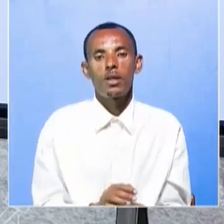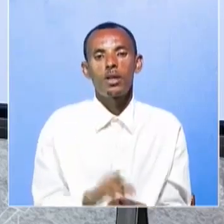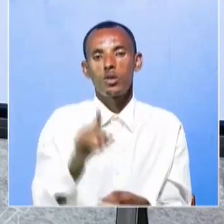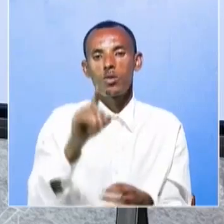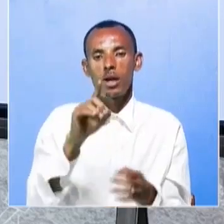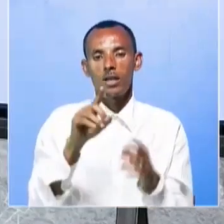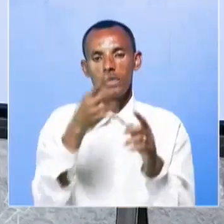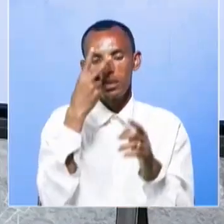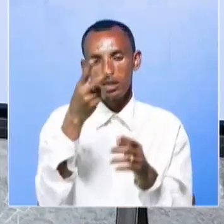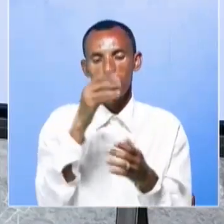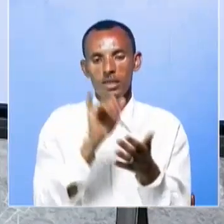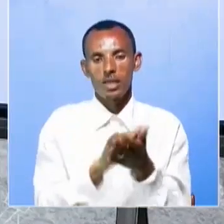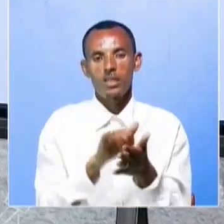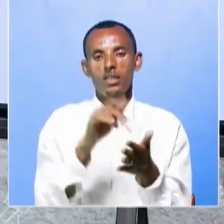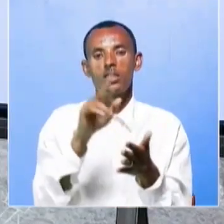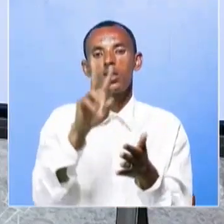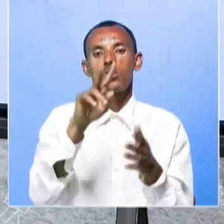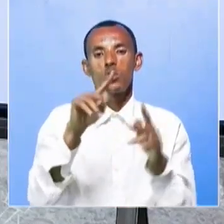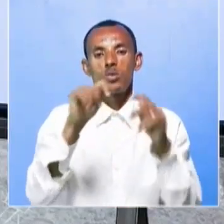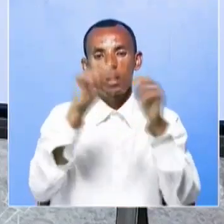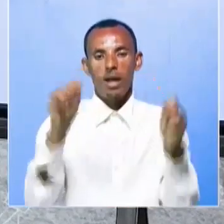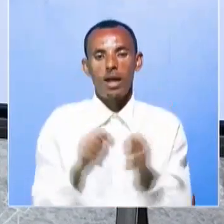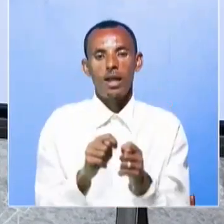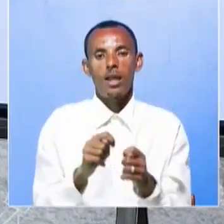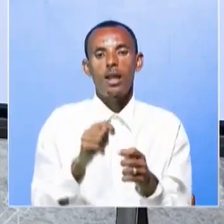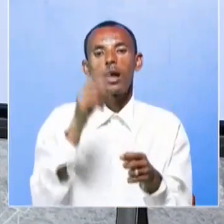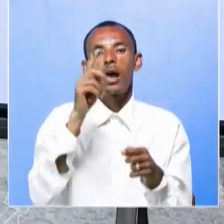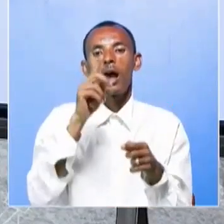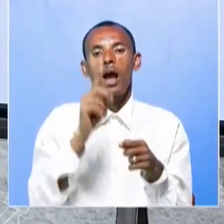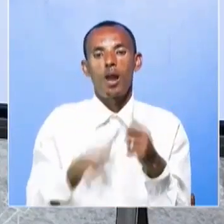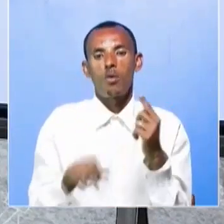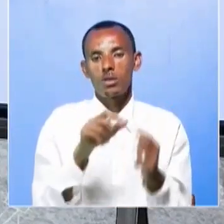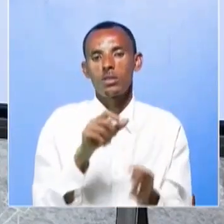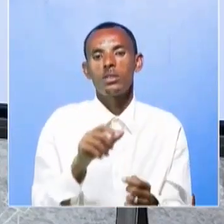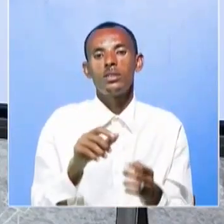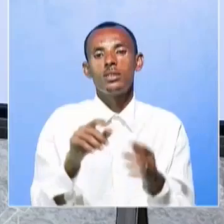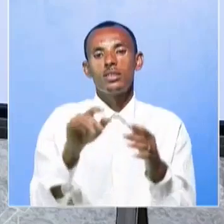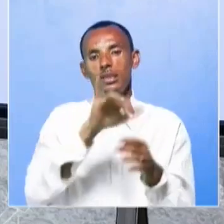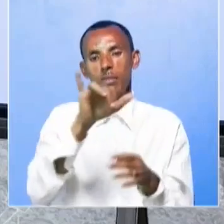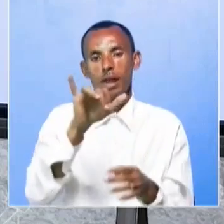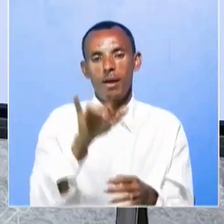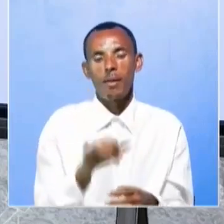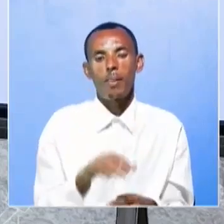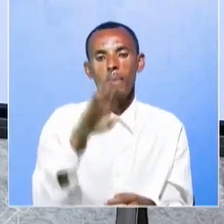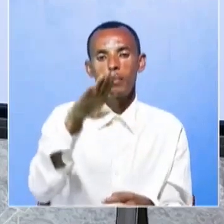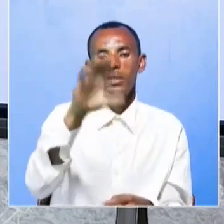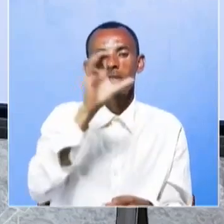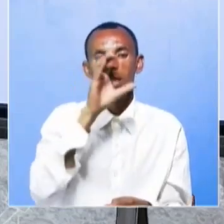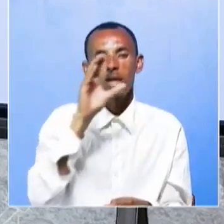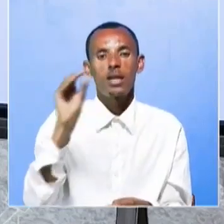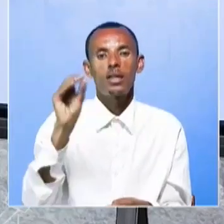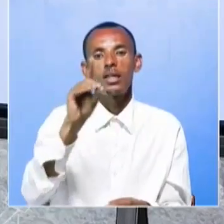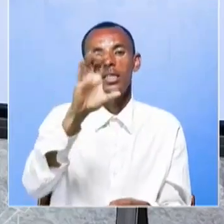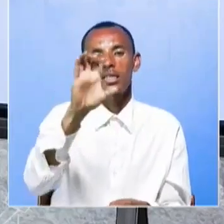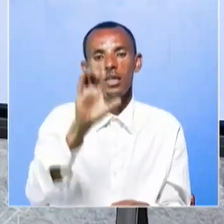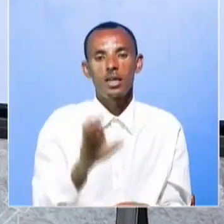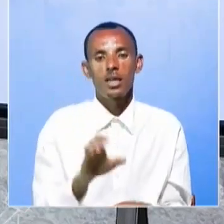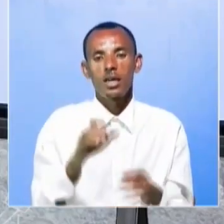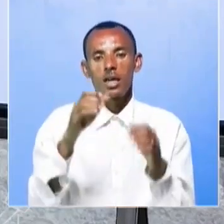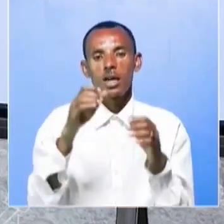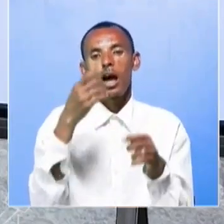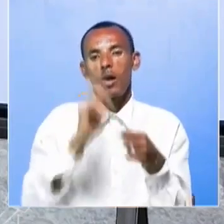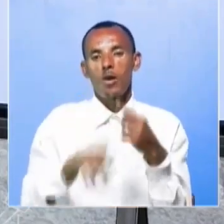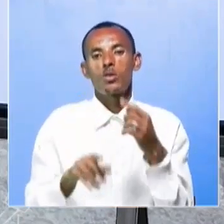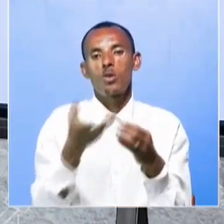can check that the 2 triangles cannot be similar. That means DE and BC can also, they cannot also